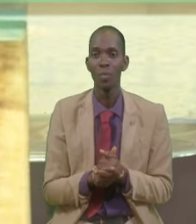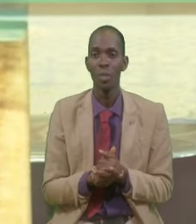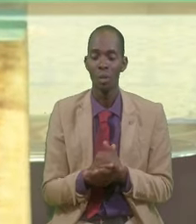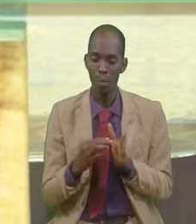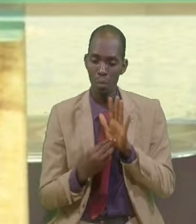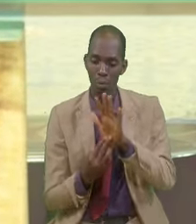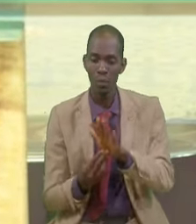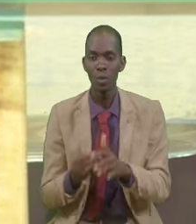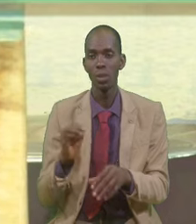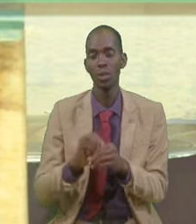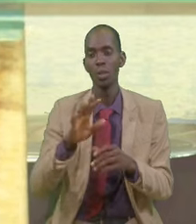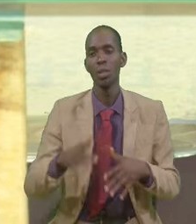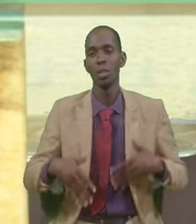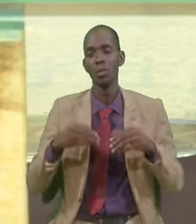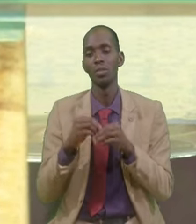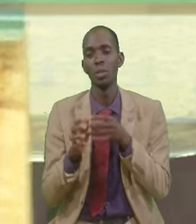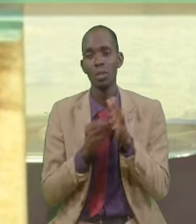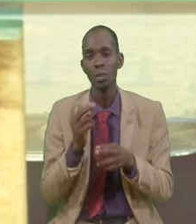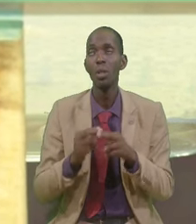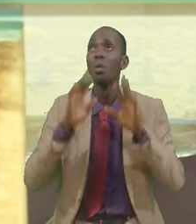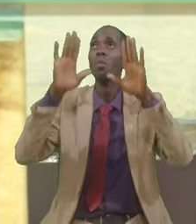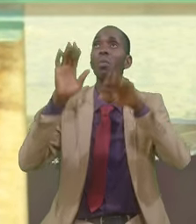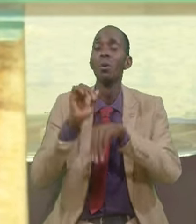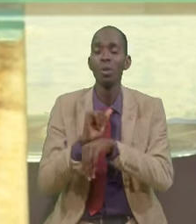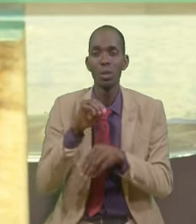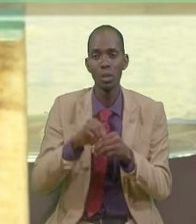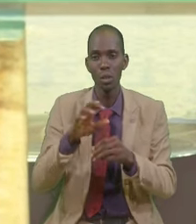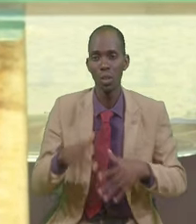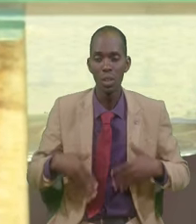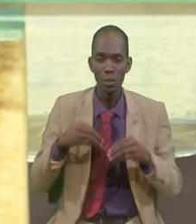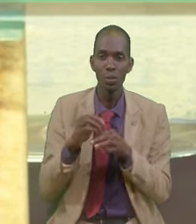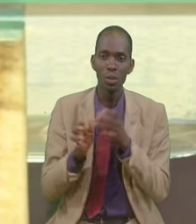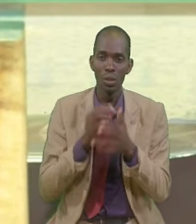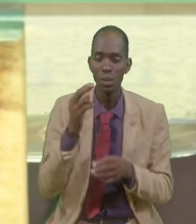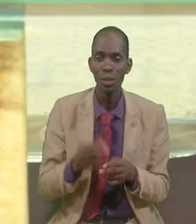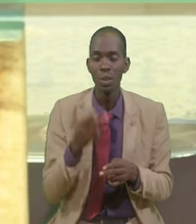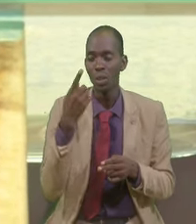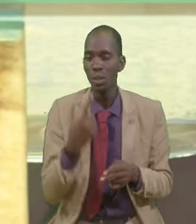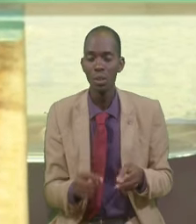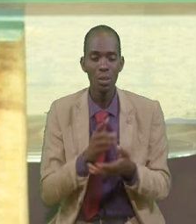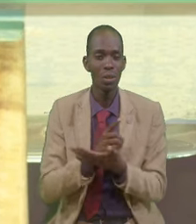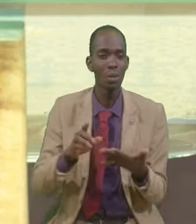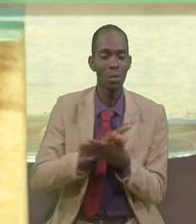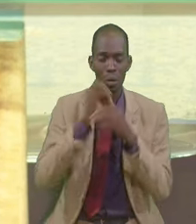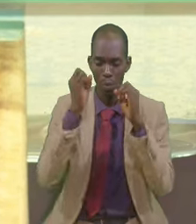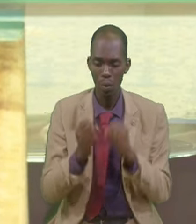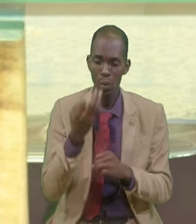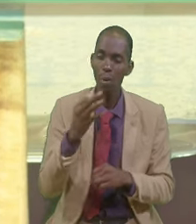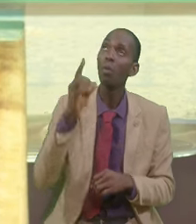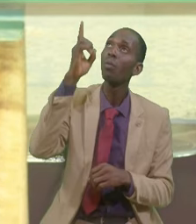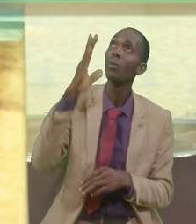Manifestation in your life. Miracle in your life. The supernatural power of God in your